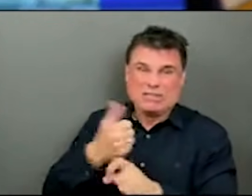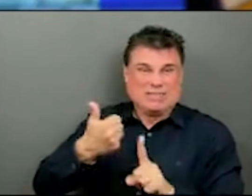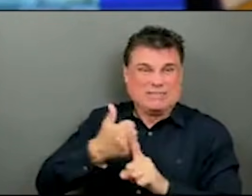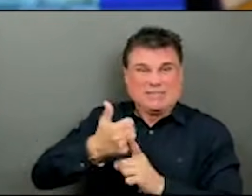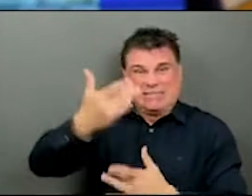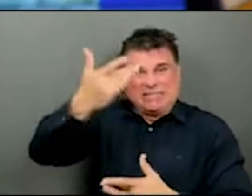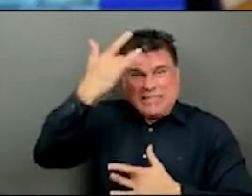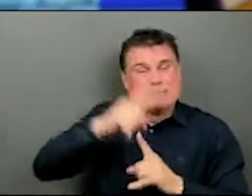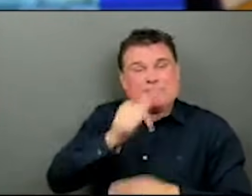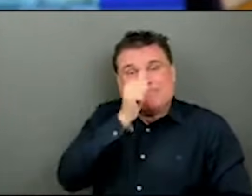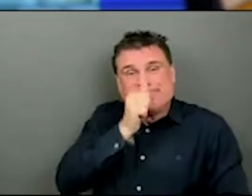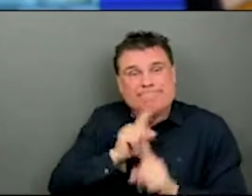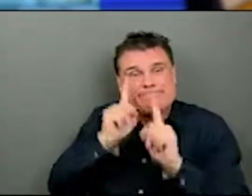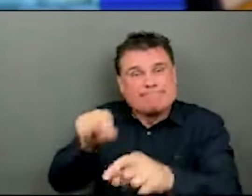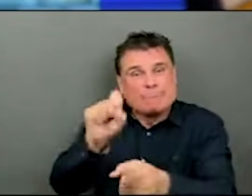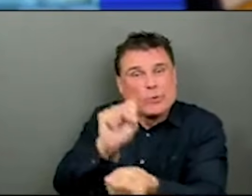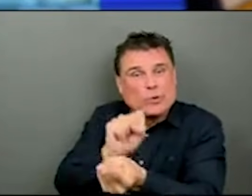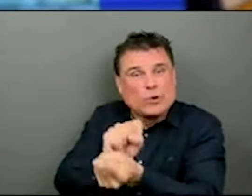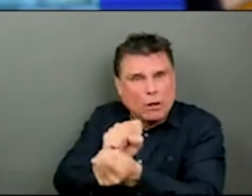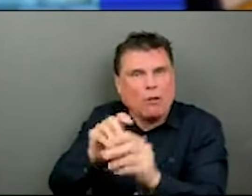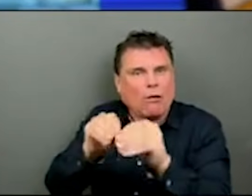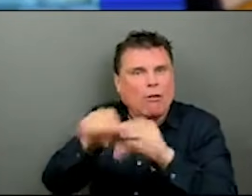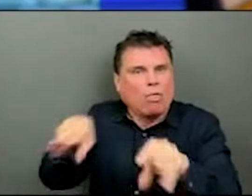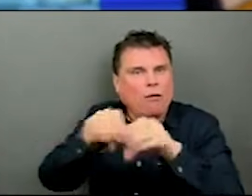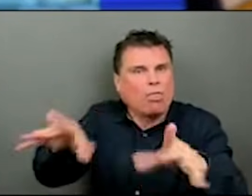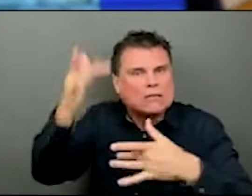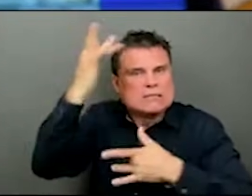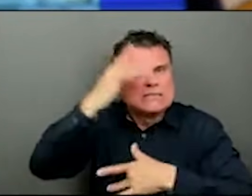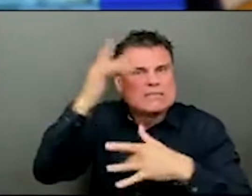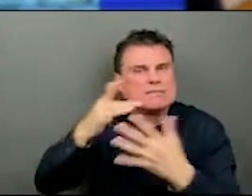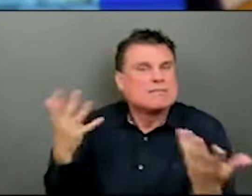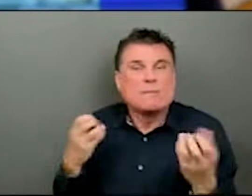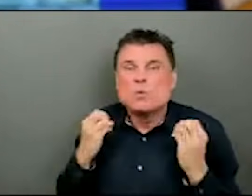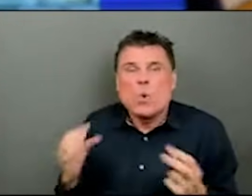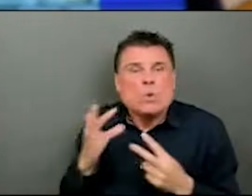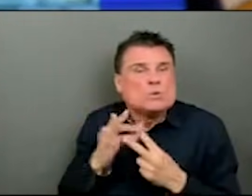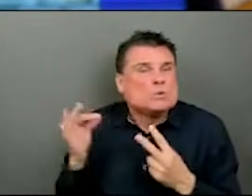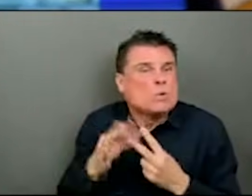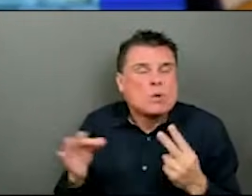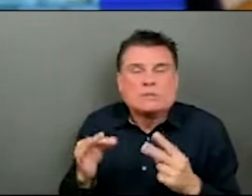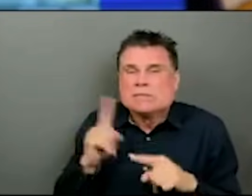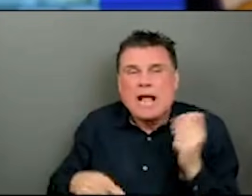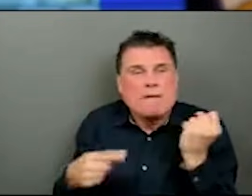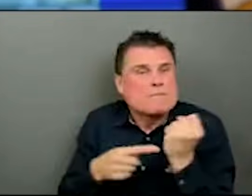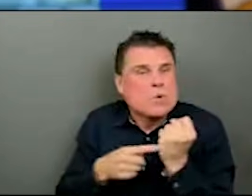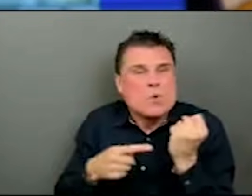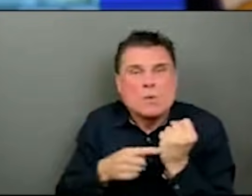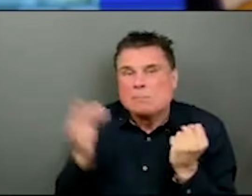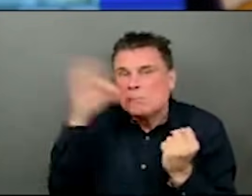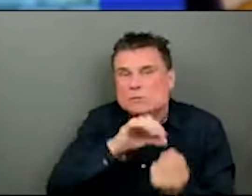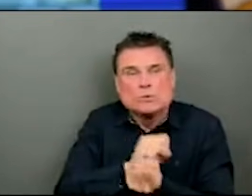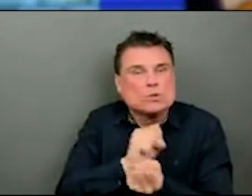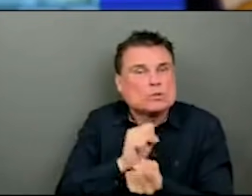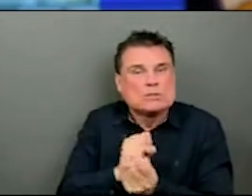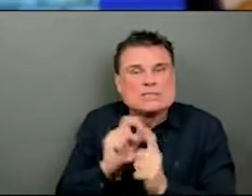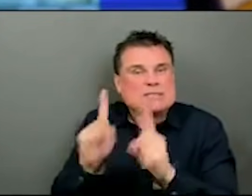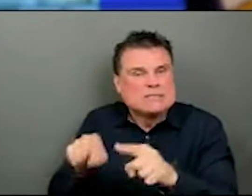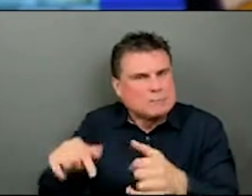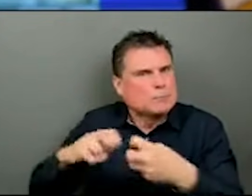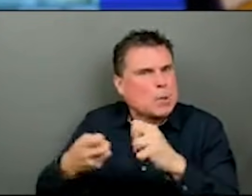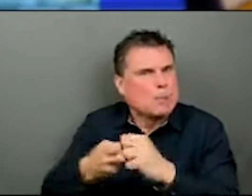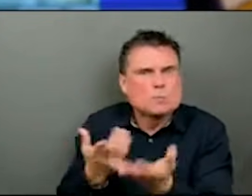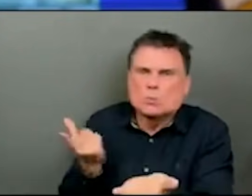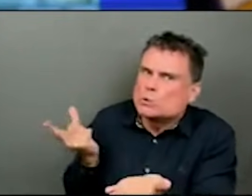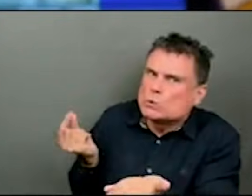COVID, bringing it into the workforce because they don't have that choice. So it does seem to be a very urgent problem right now.